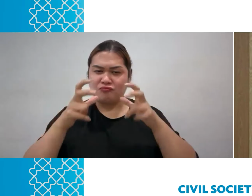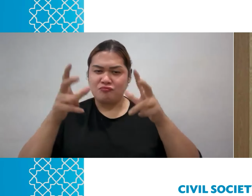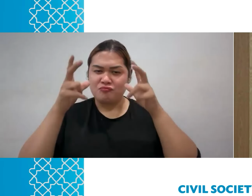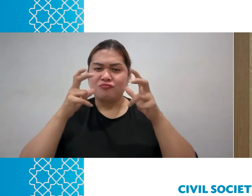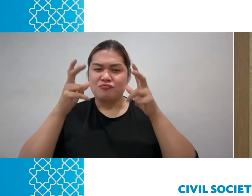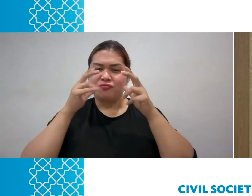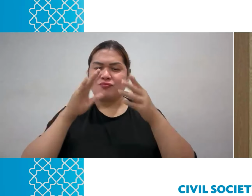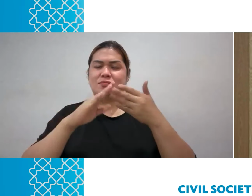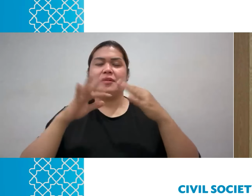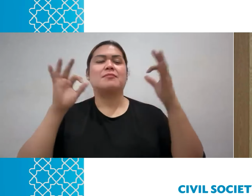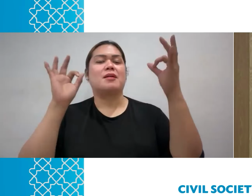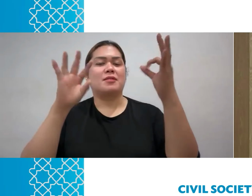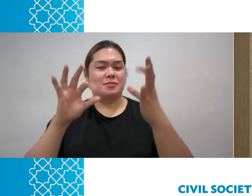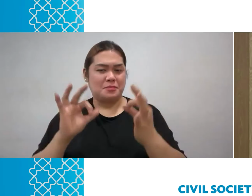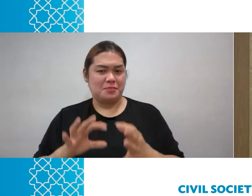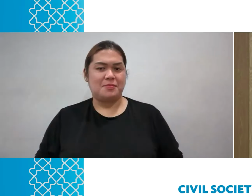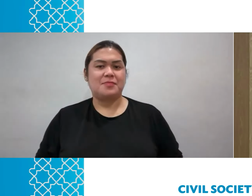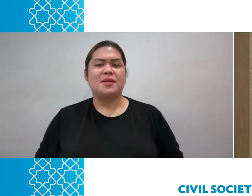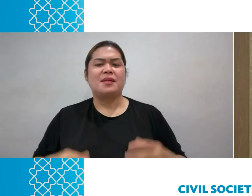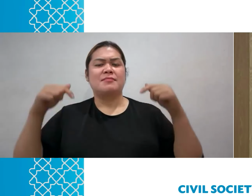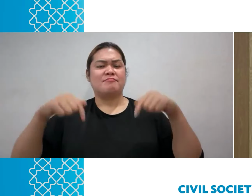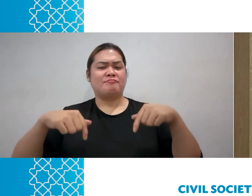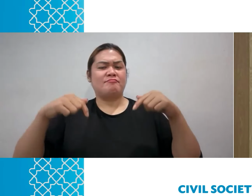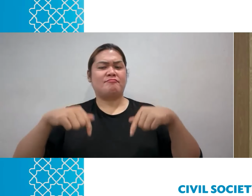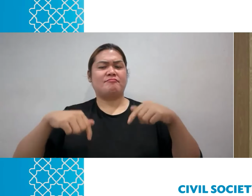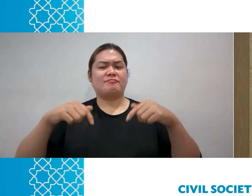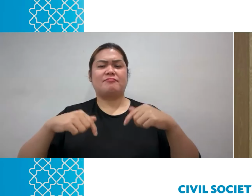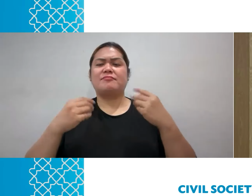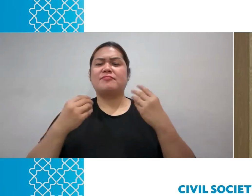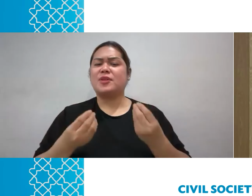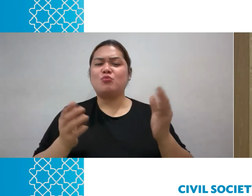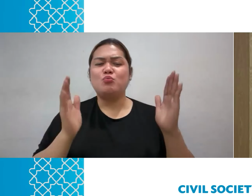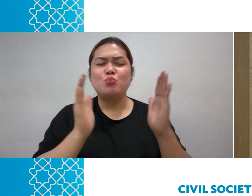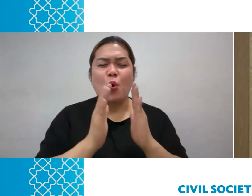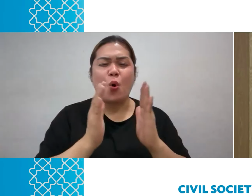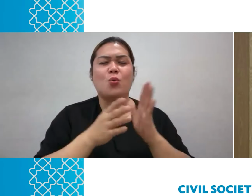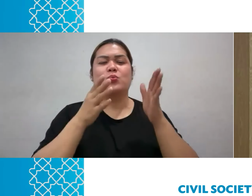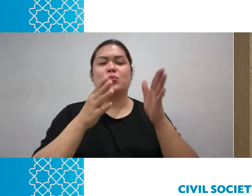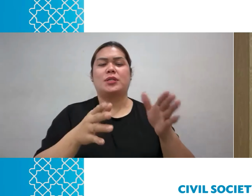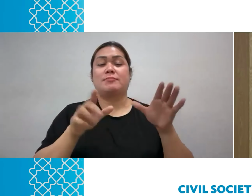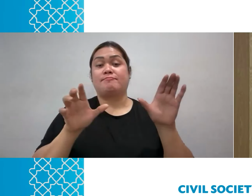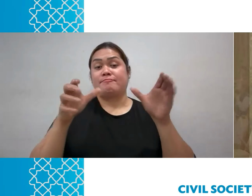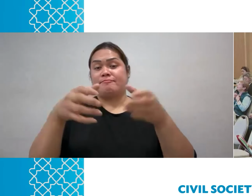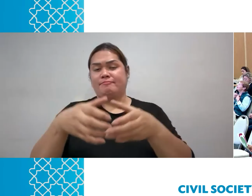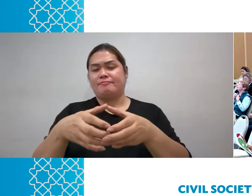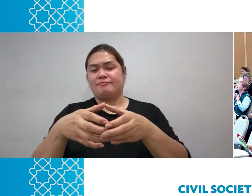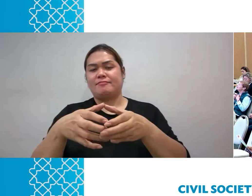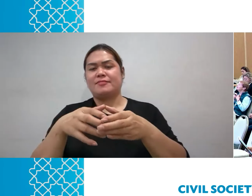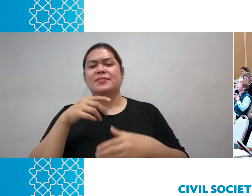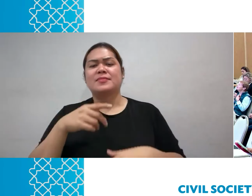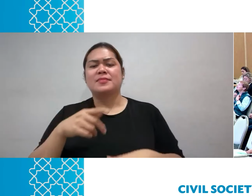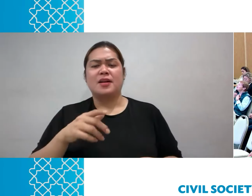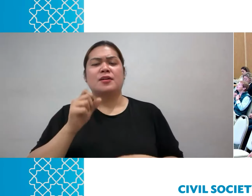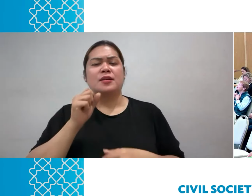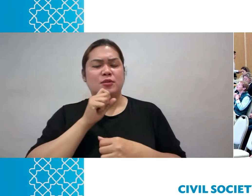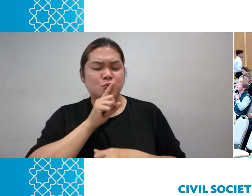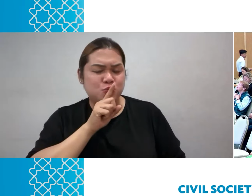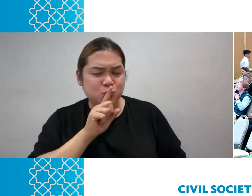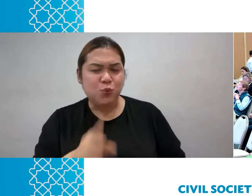and while we can only do it in a small way during this session, we still want to make sure that every voice in the room is